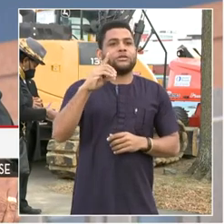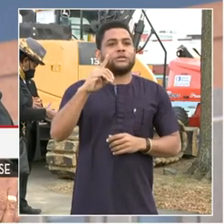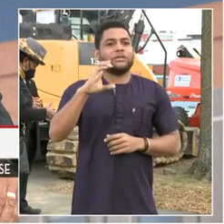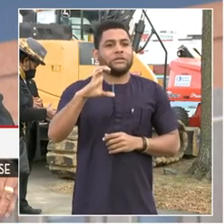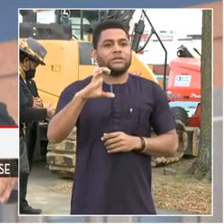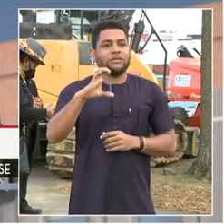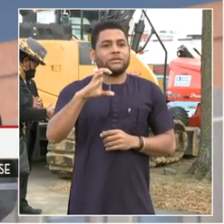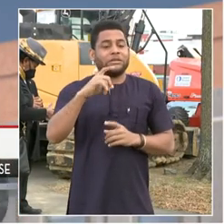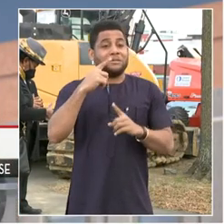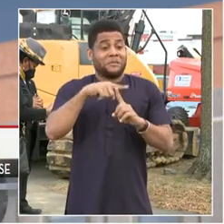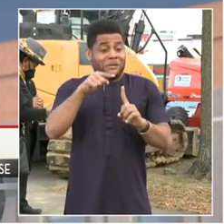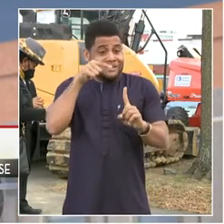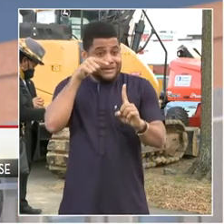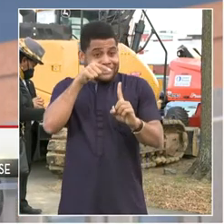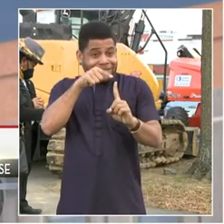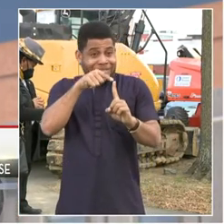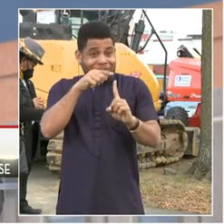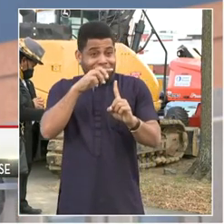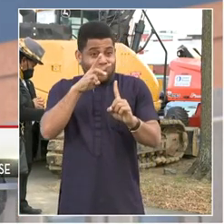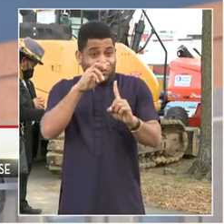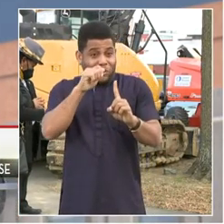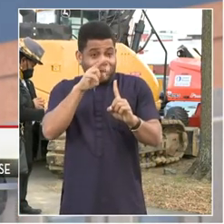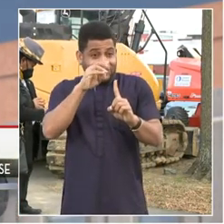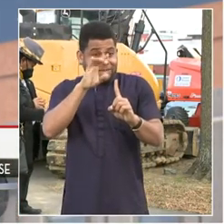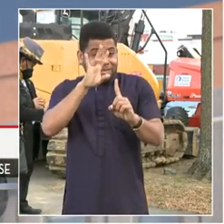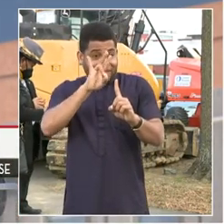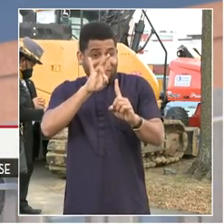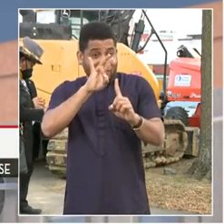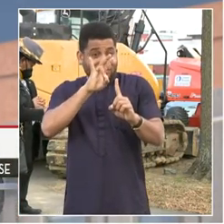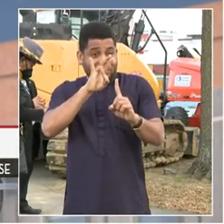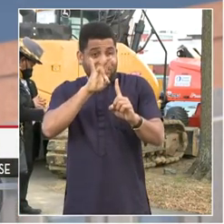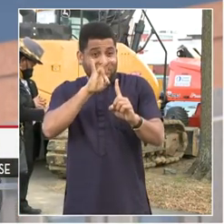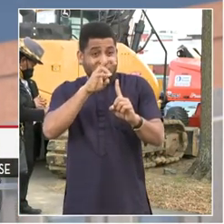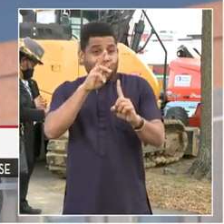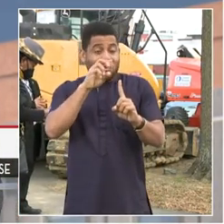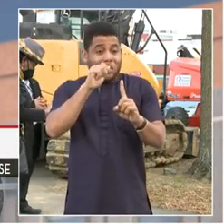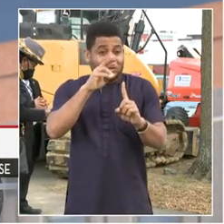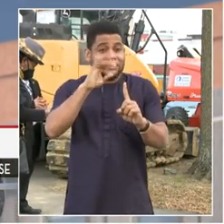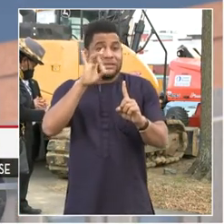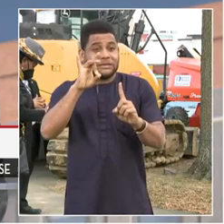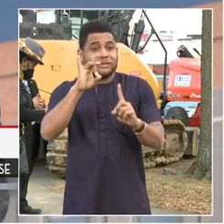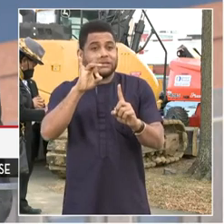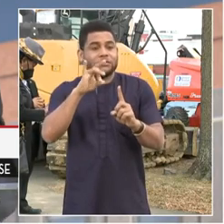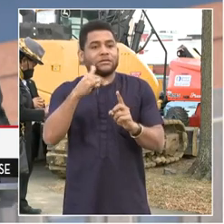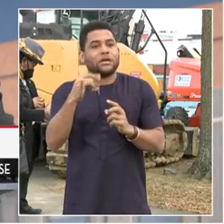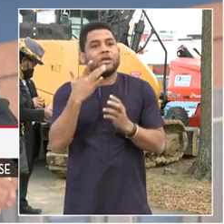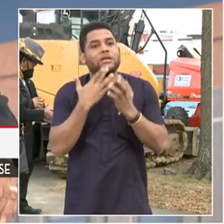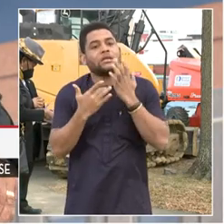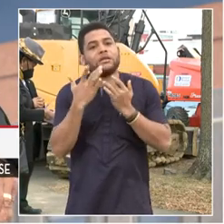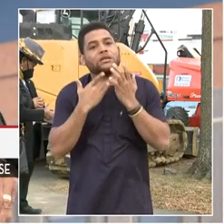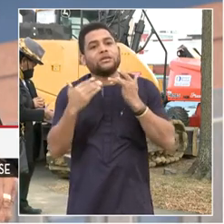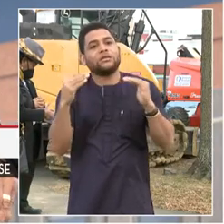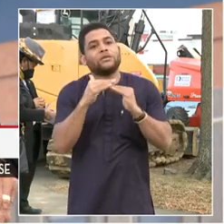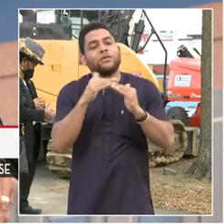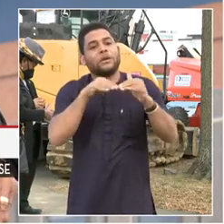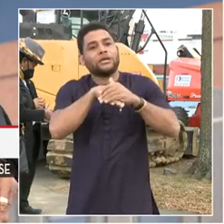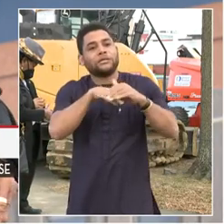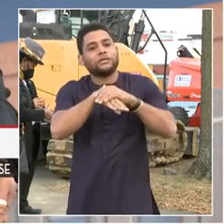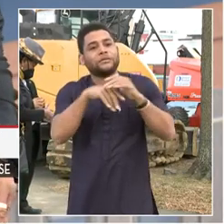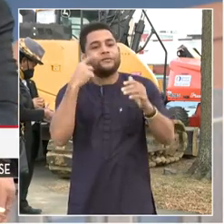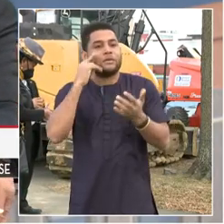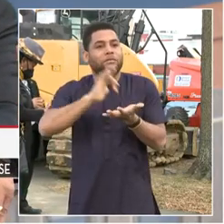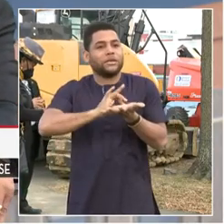8 residents who currently lack equitable access to health